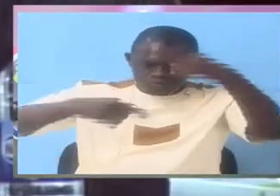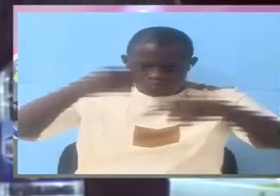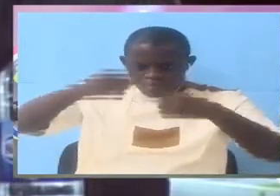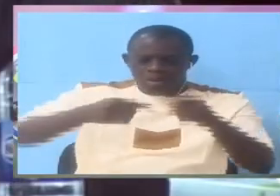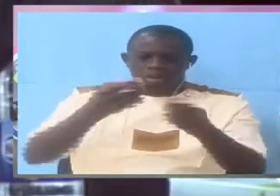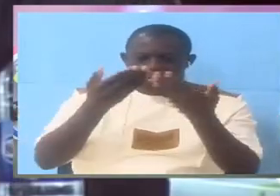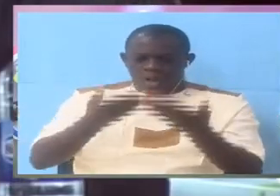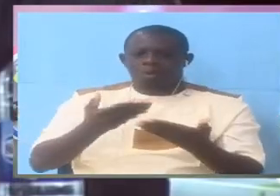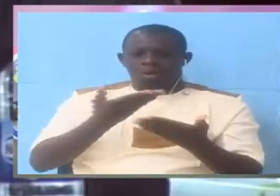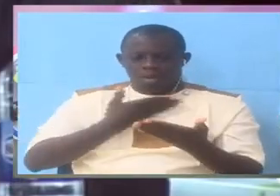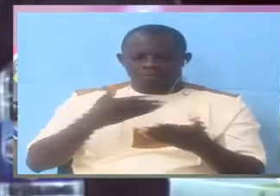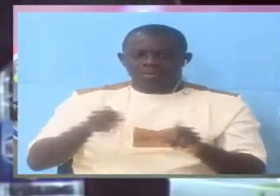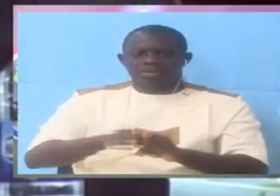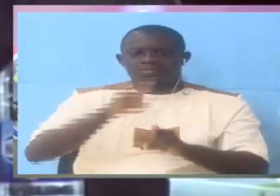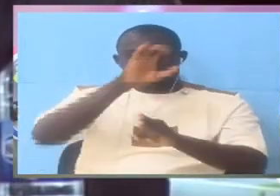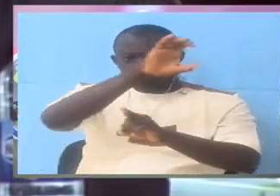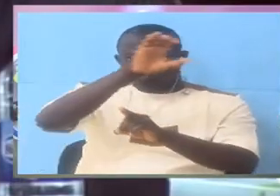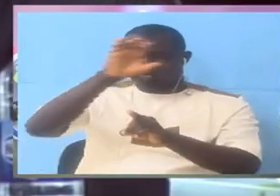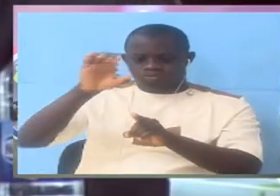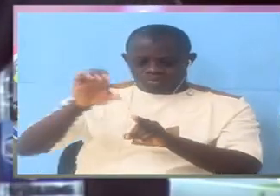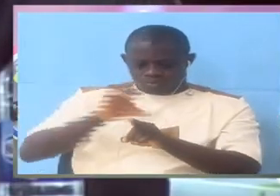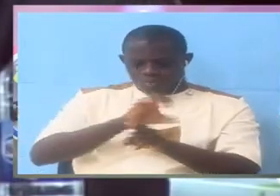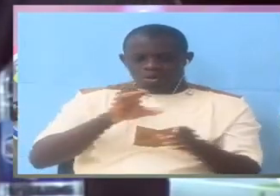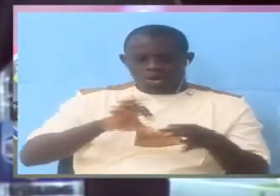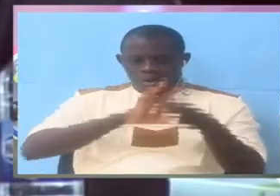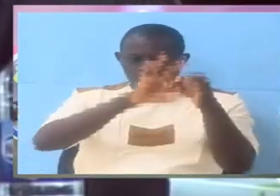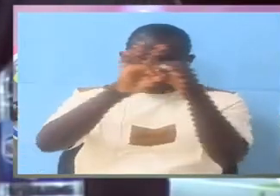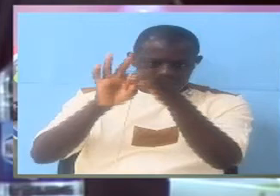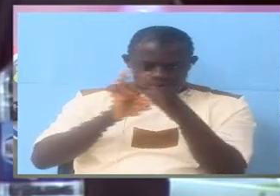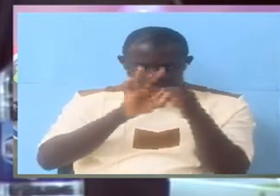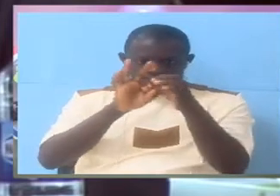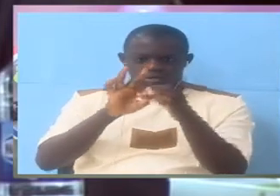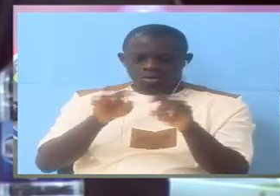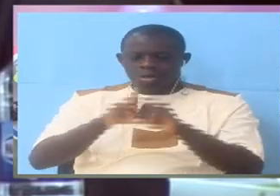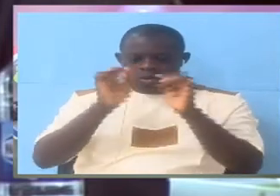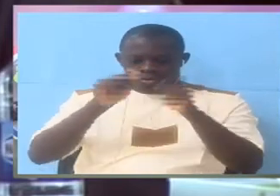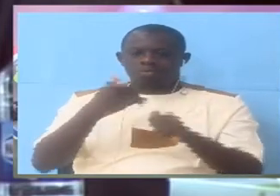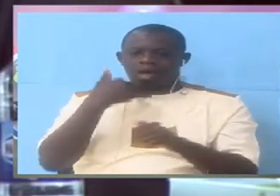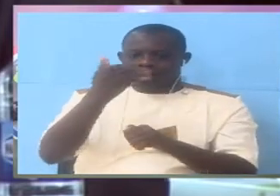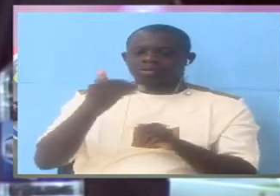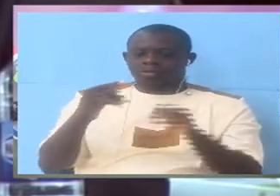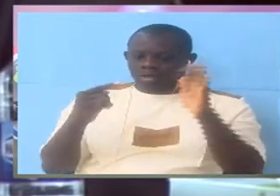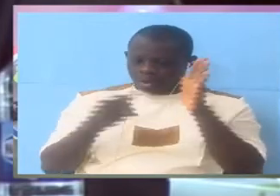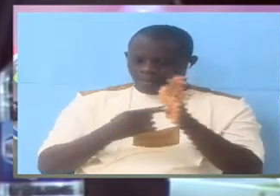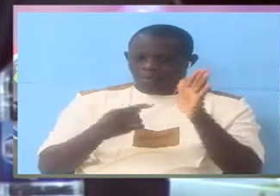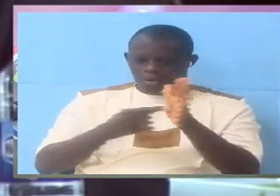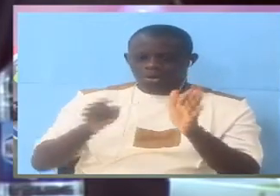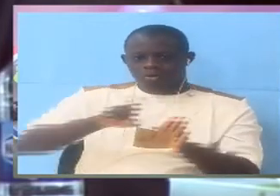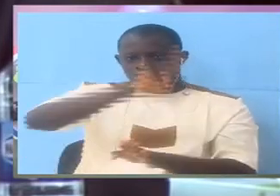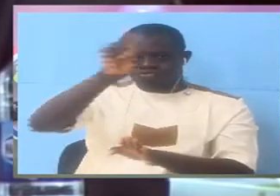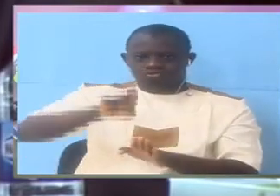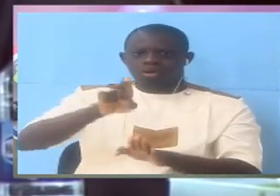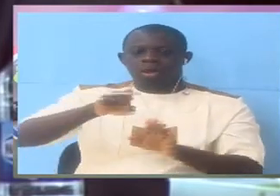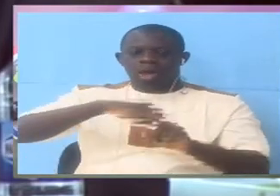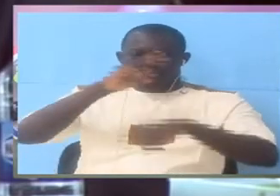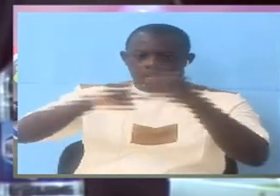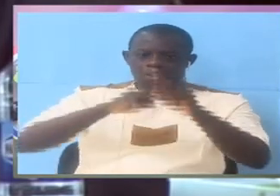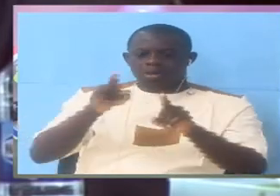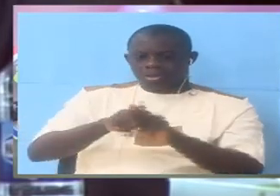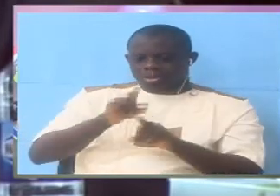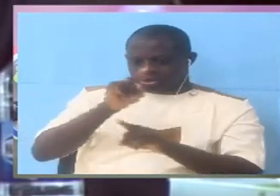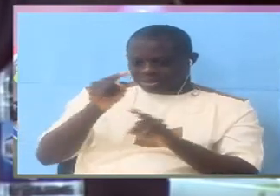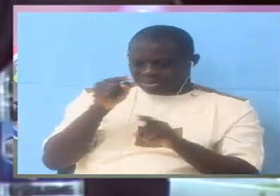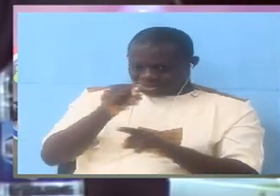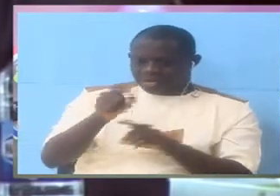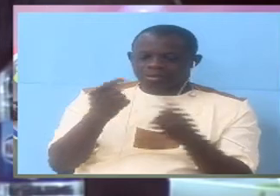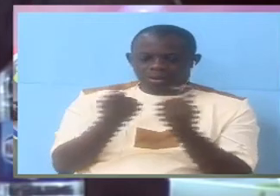organigram before us, can you ask the key question again, if you don't mind, on the cross-cutting on the thing? You just need to